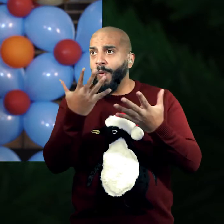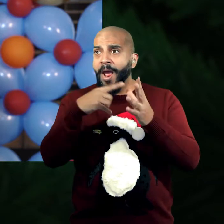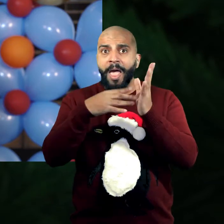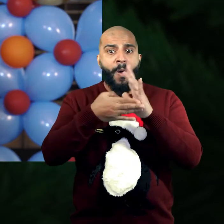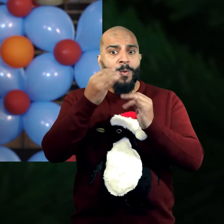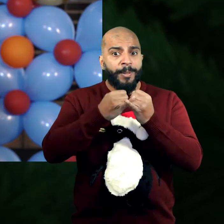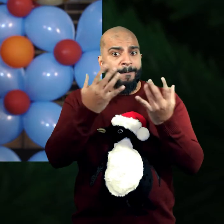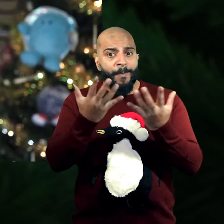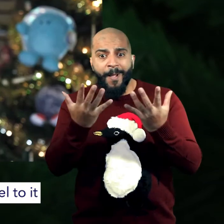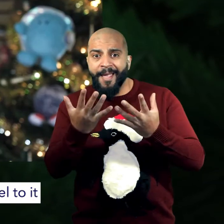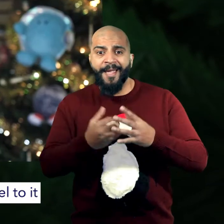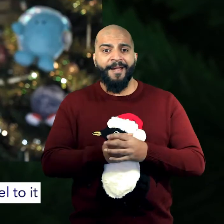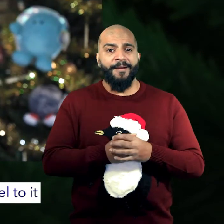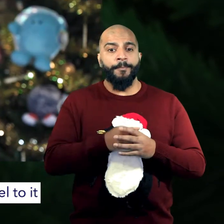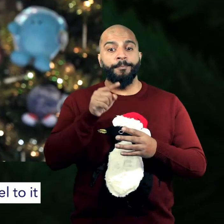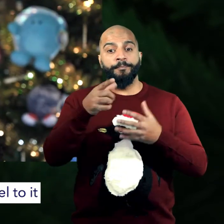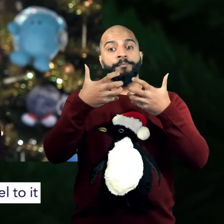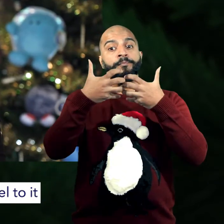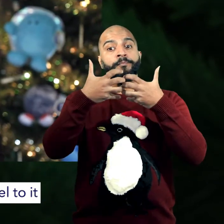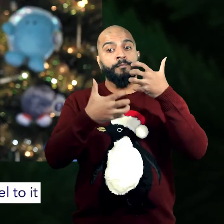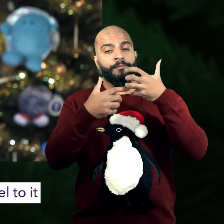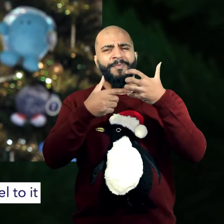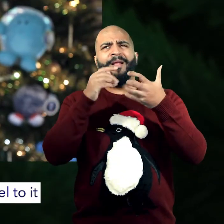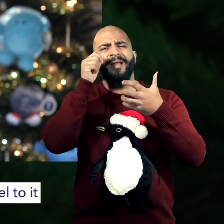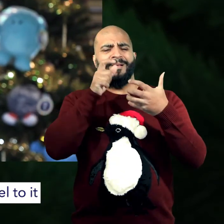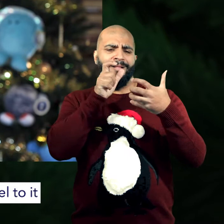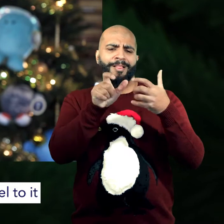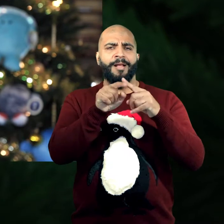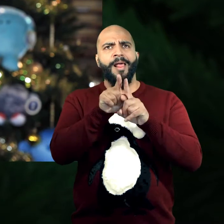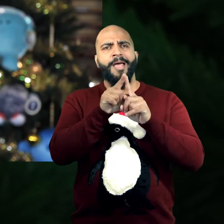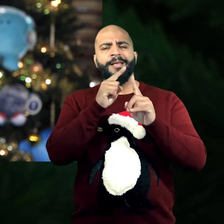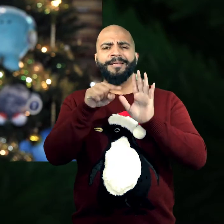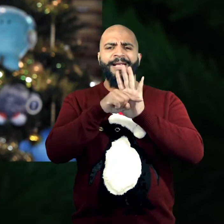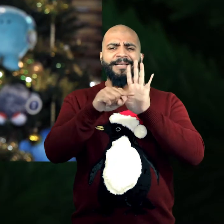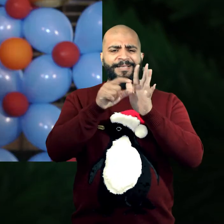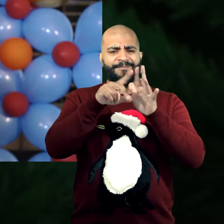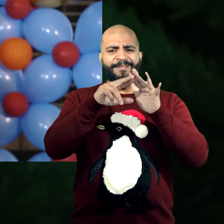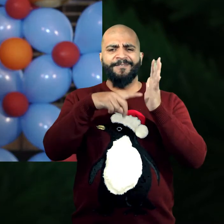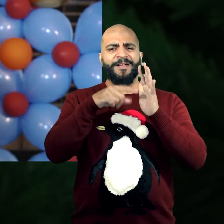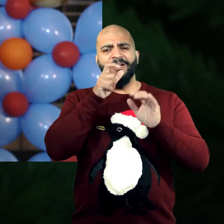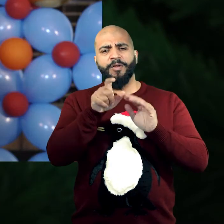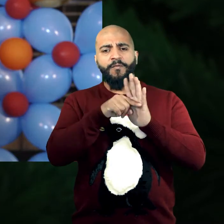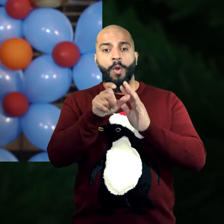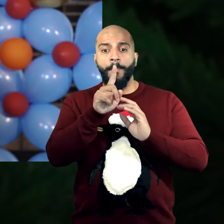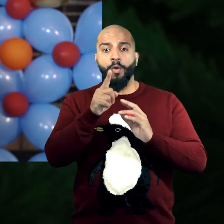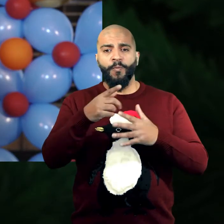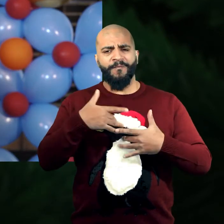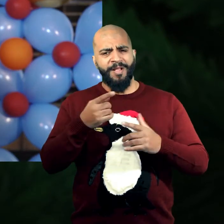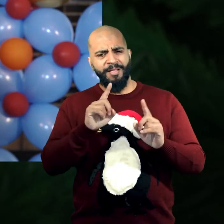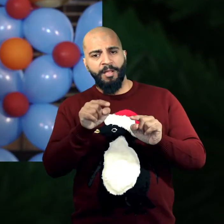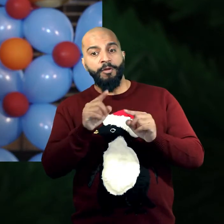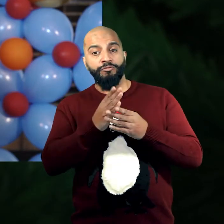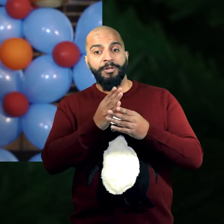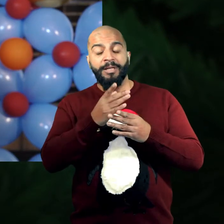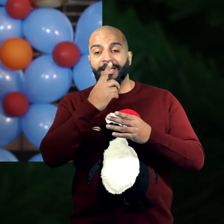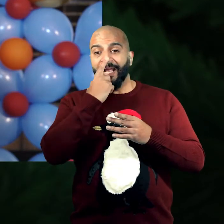are. Now, defects is a word that has a very negative feel to it. And you may have already got the feeling